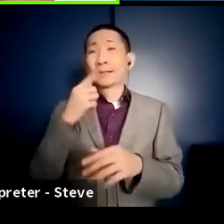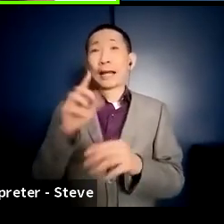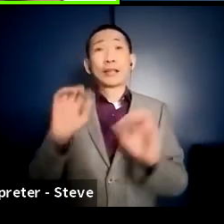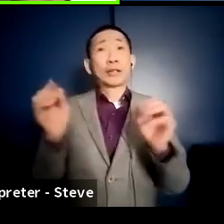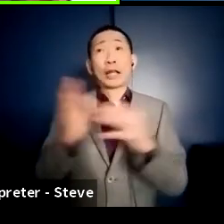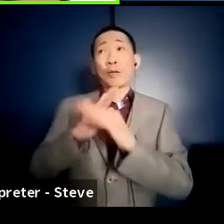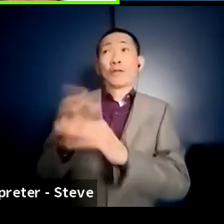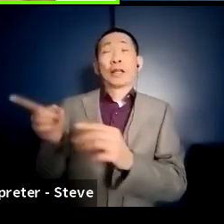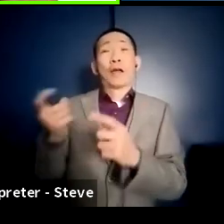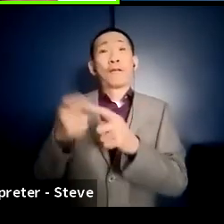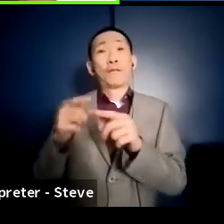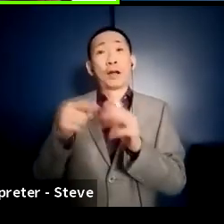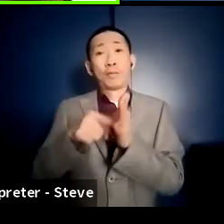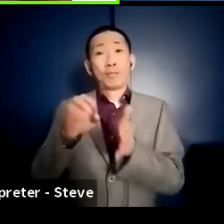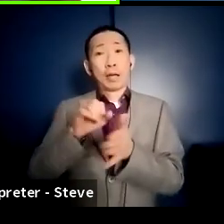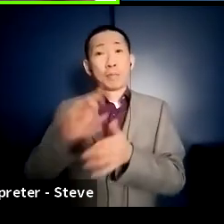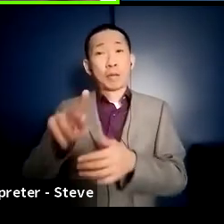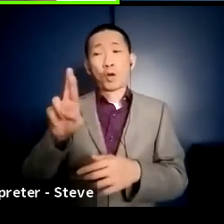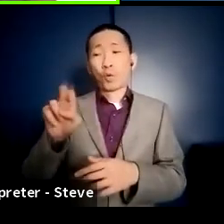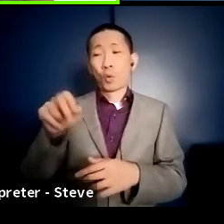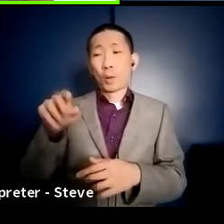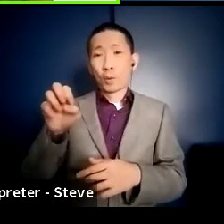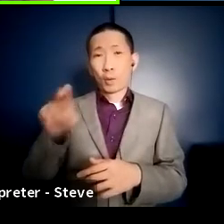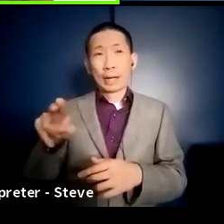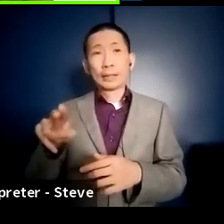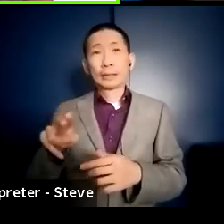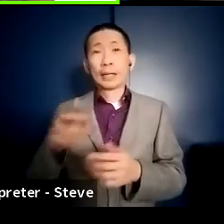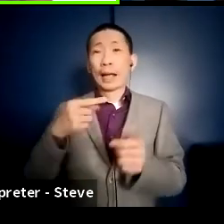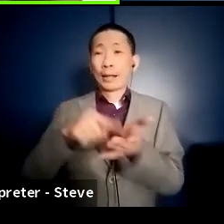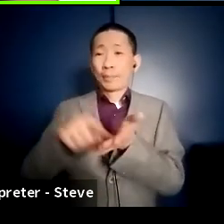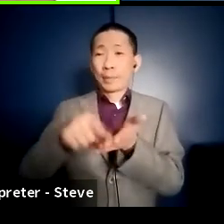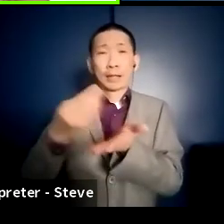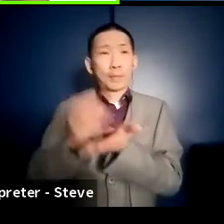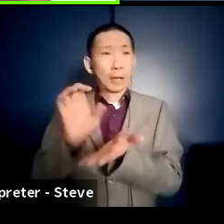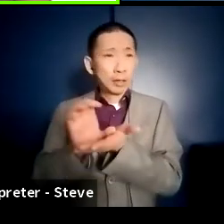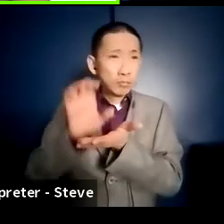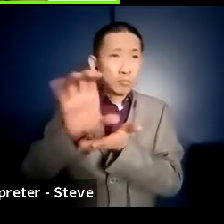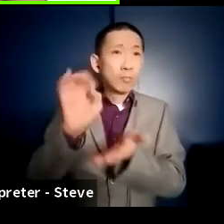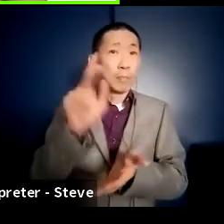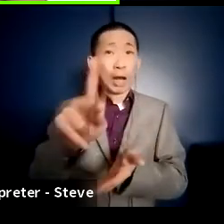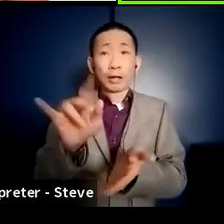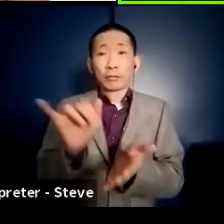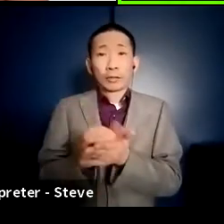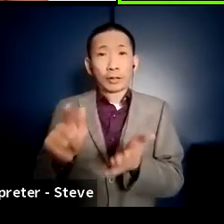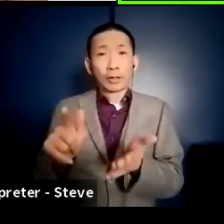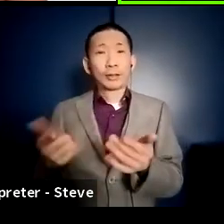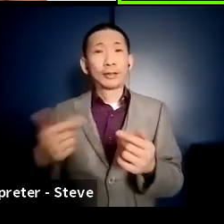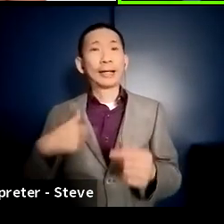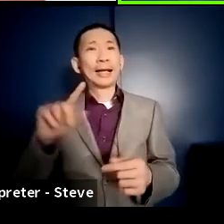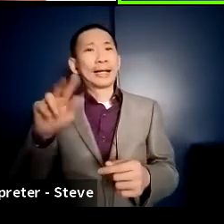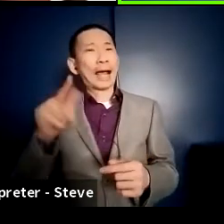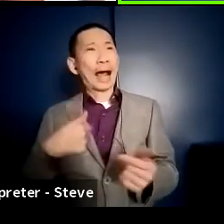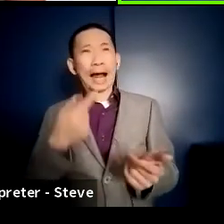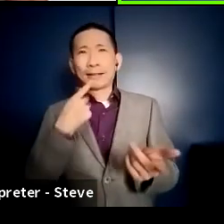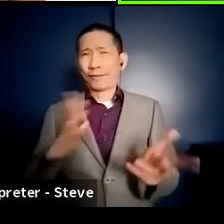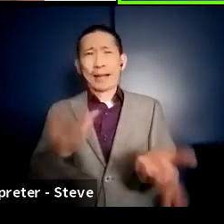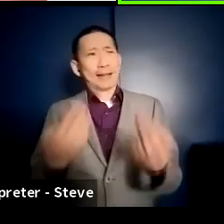from reparations and just giving the money back. And now I'll turn it over. I mean, that's what Osmond will say, give you money